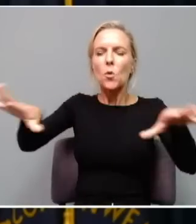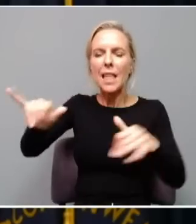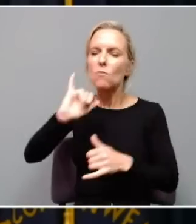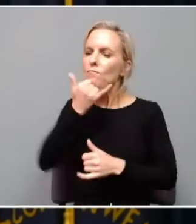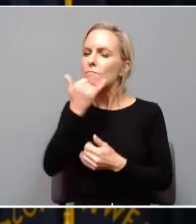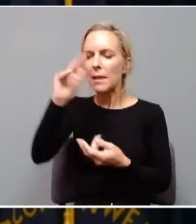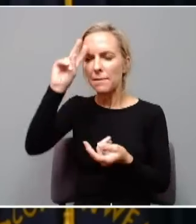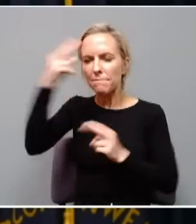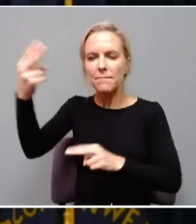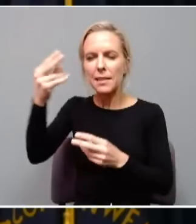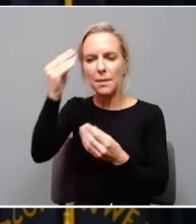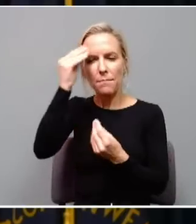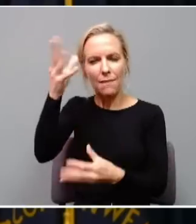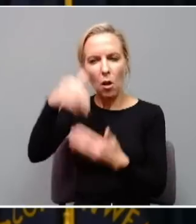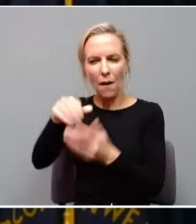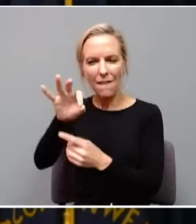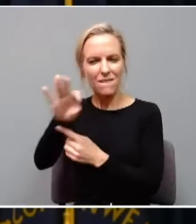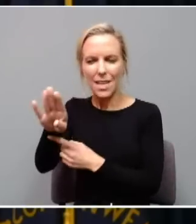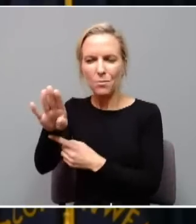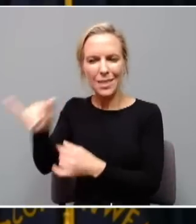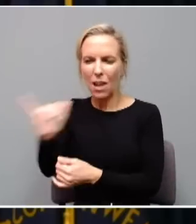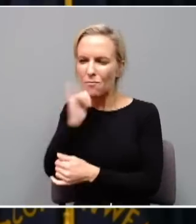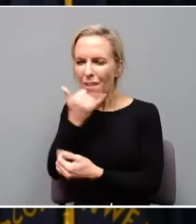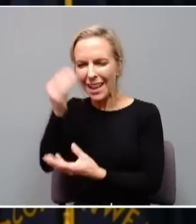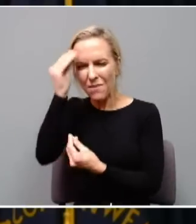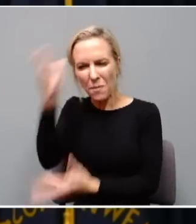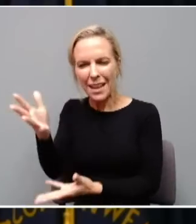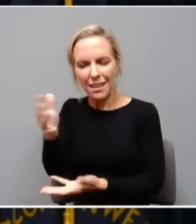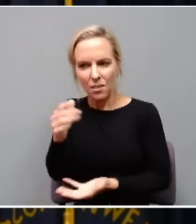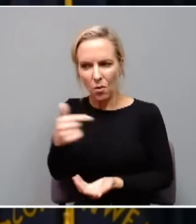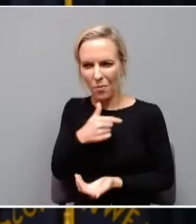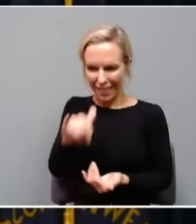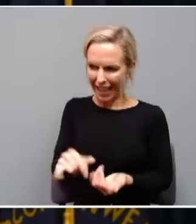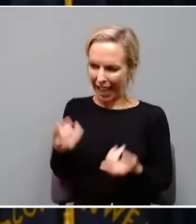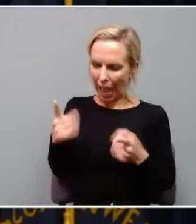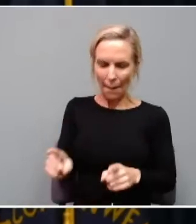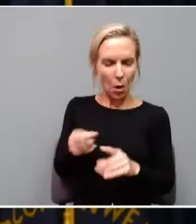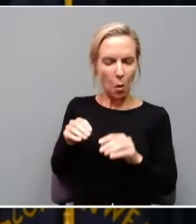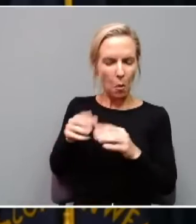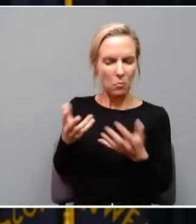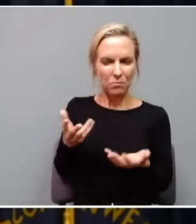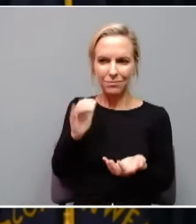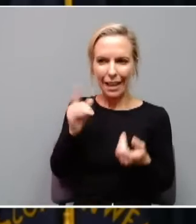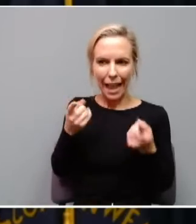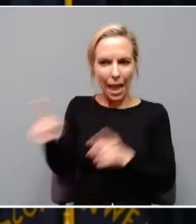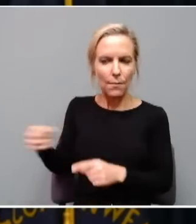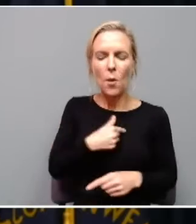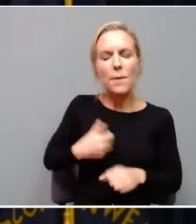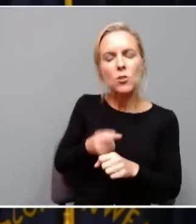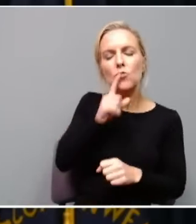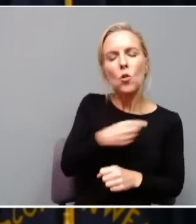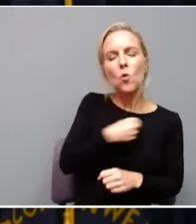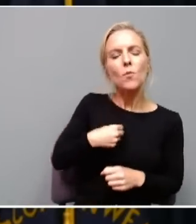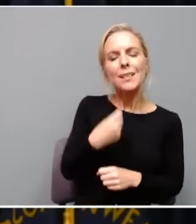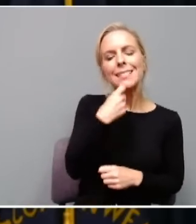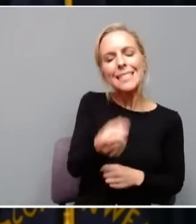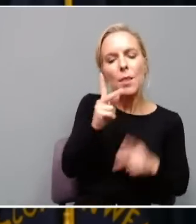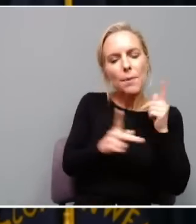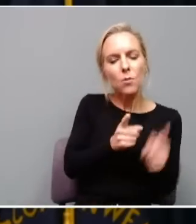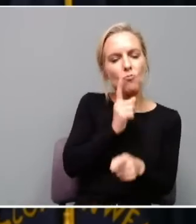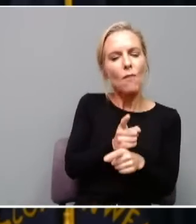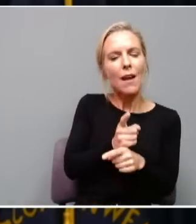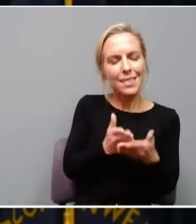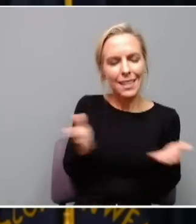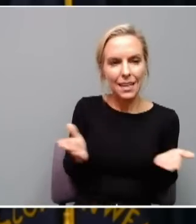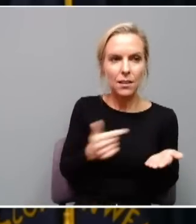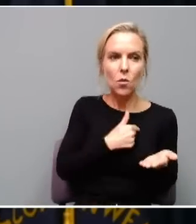that we're truly telling people the right things. We are still awaiting guidance to know whether our